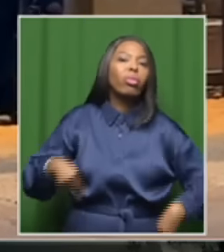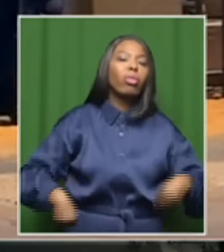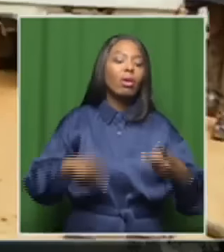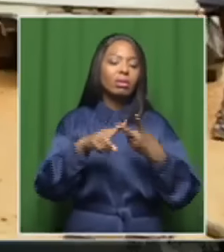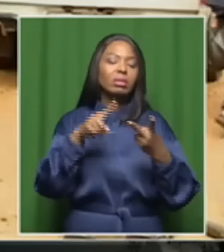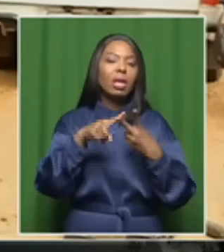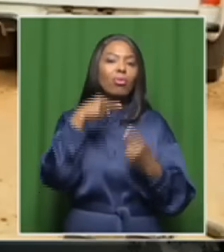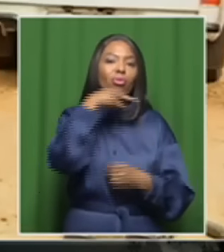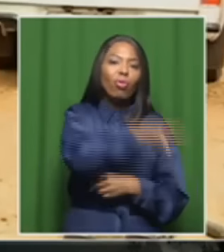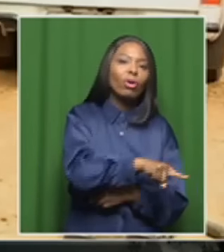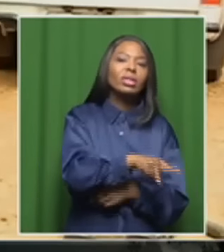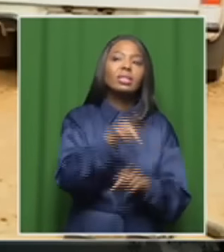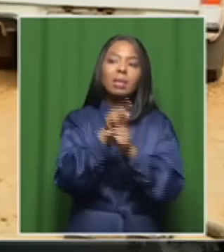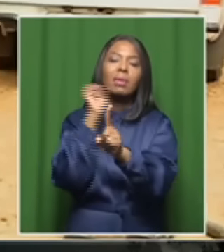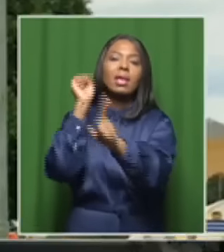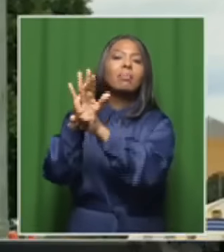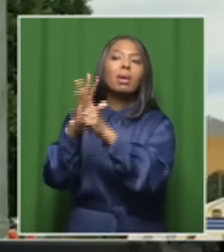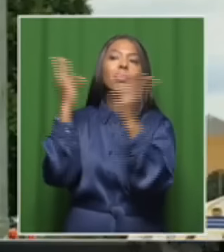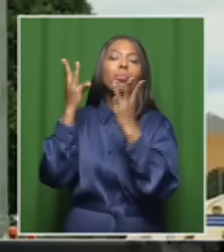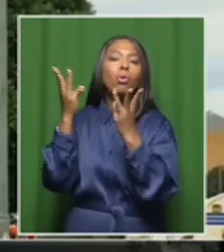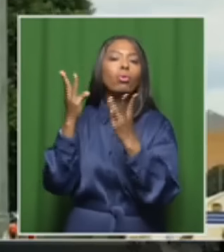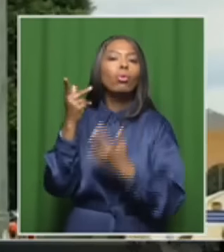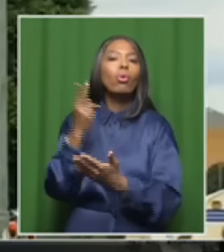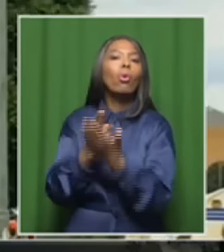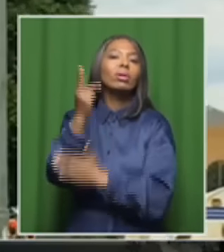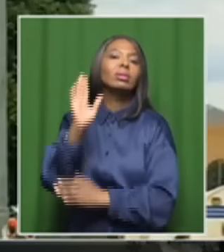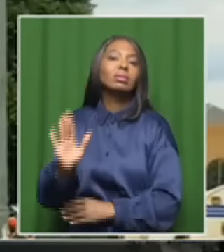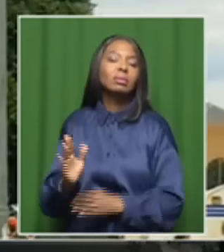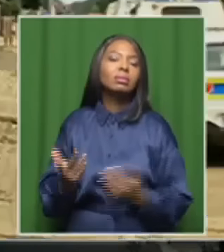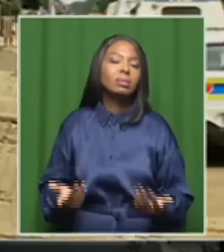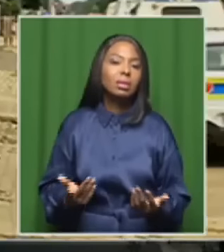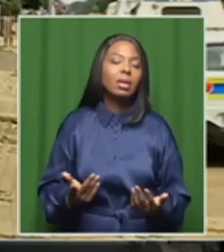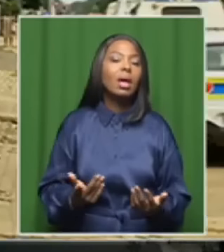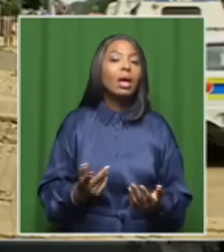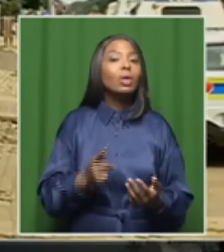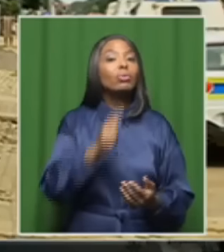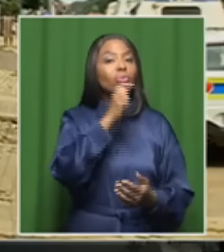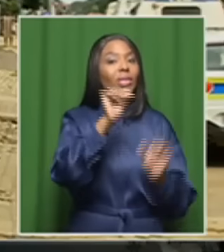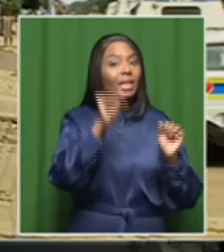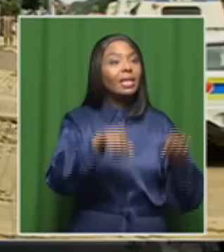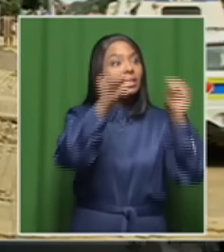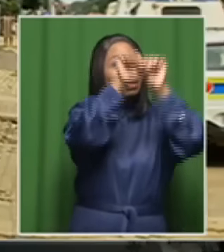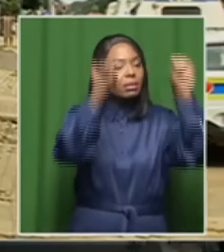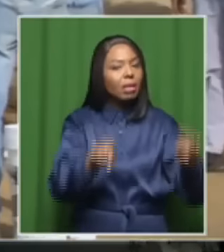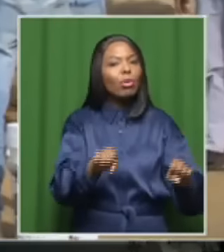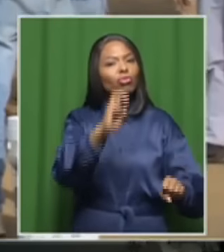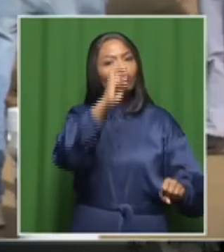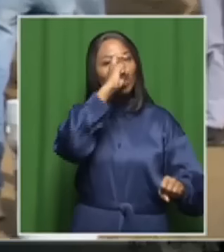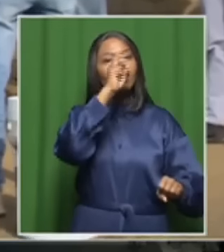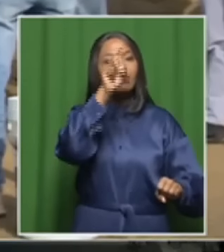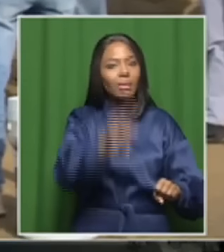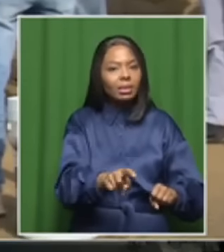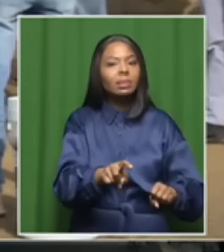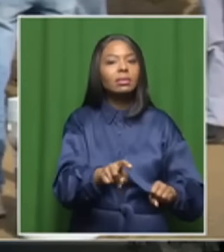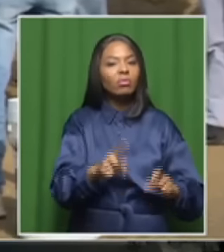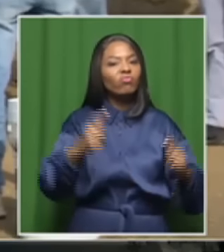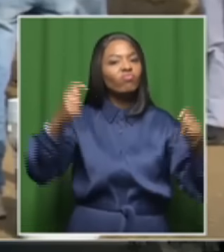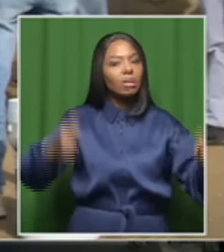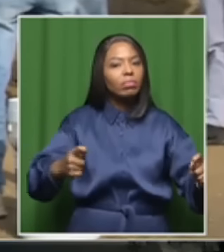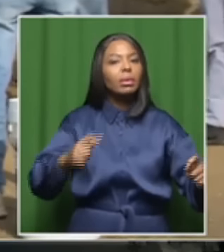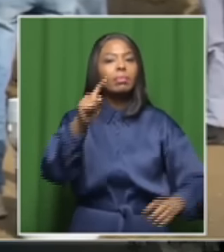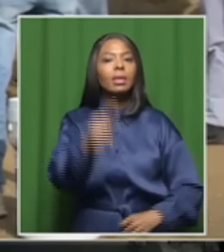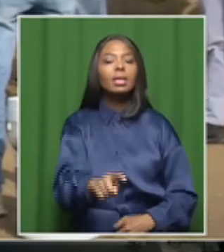the suffering on the other side. So in the middle of this, let us strengthen the implementation of the systems so that we can